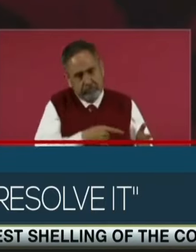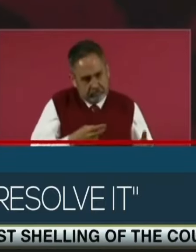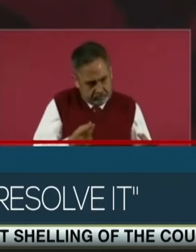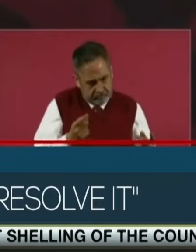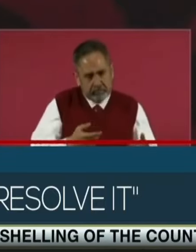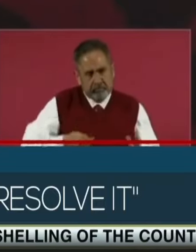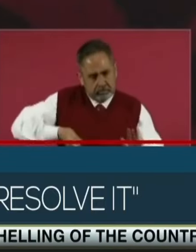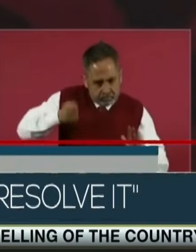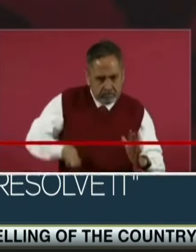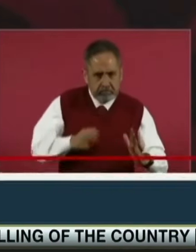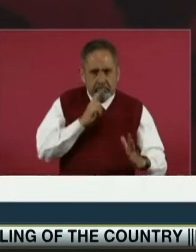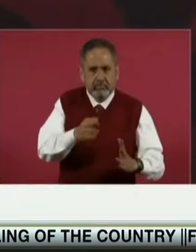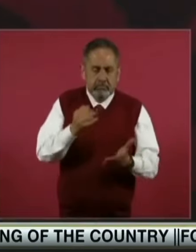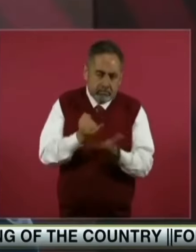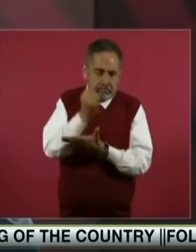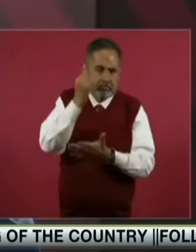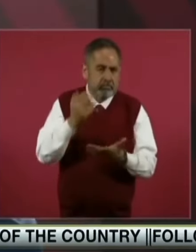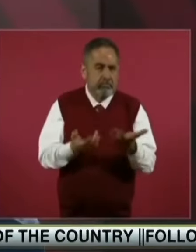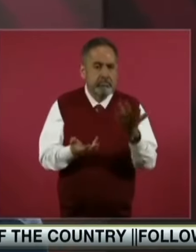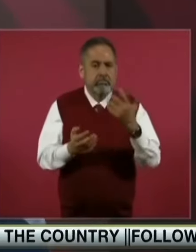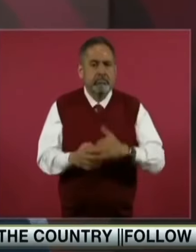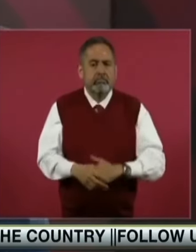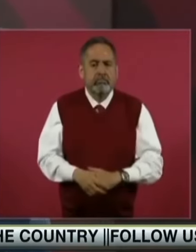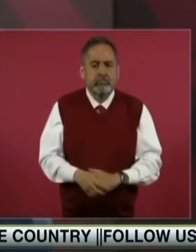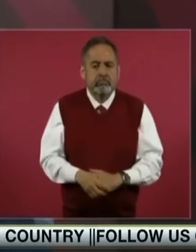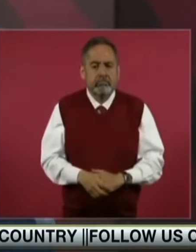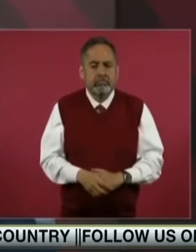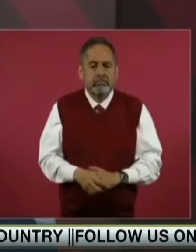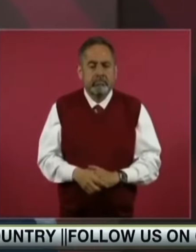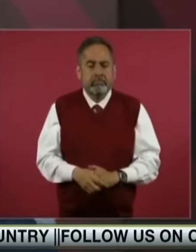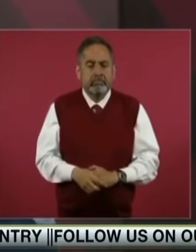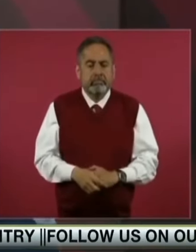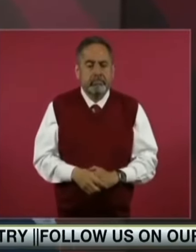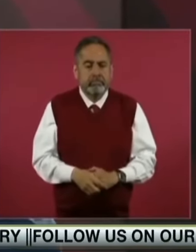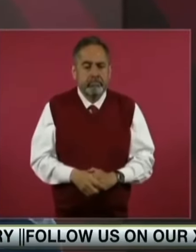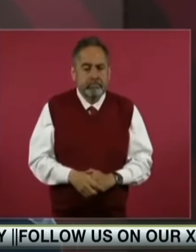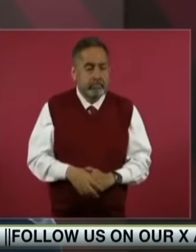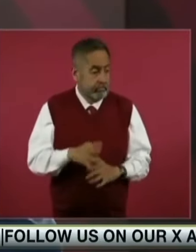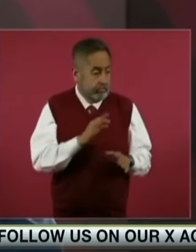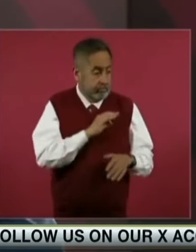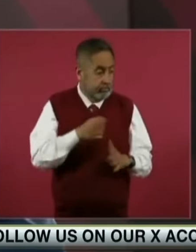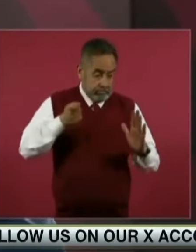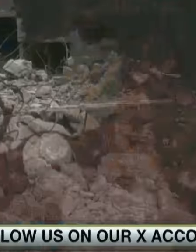well, she can resolve it.